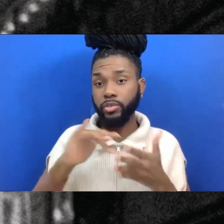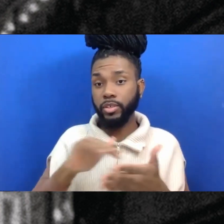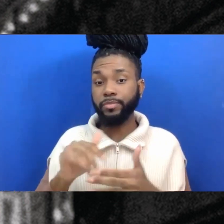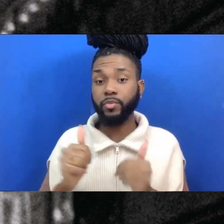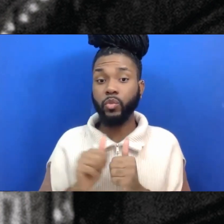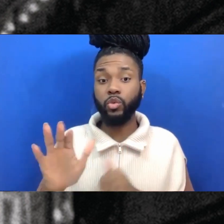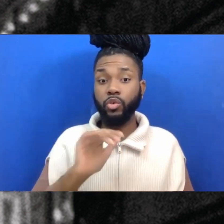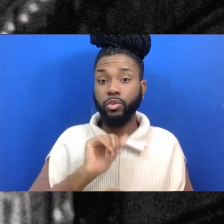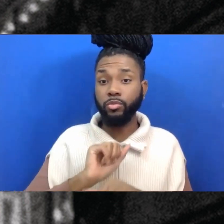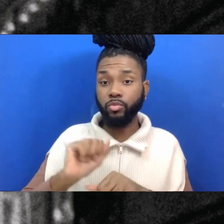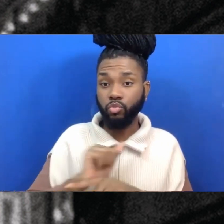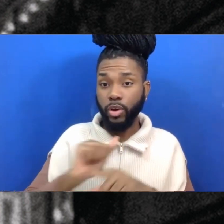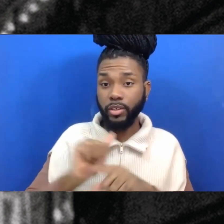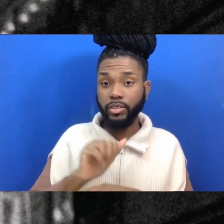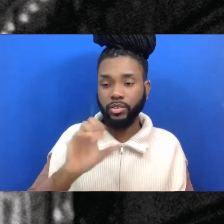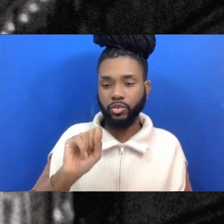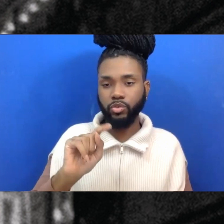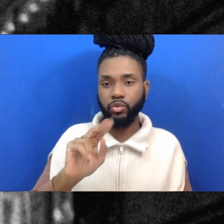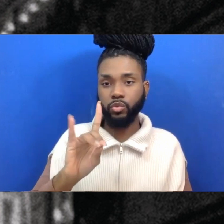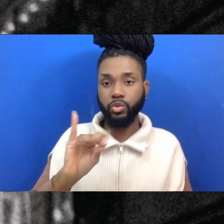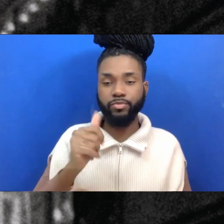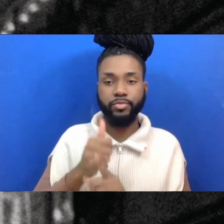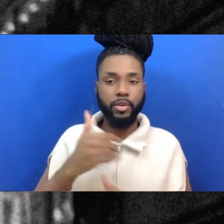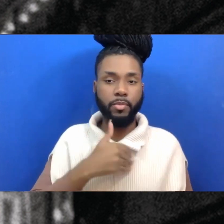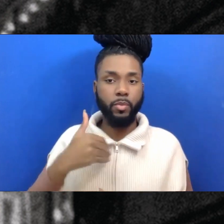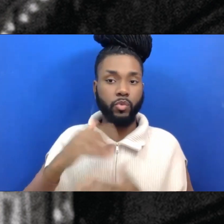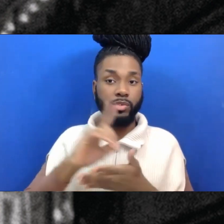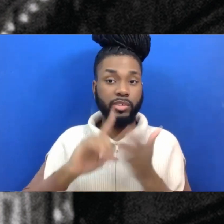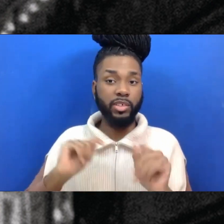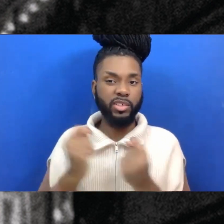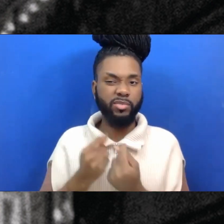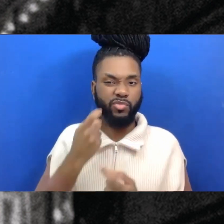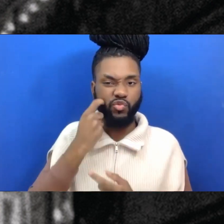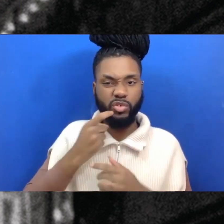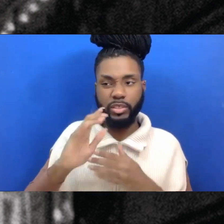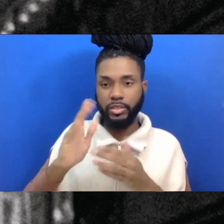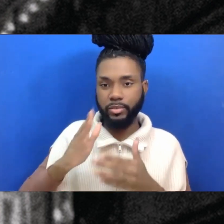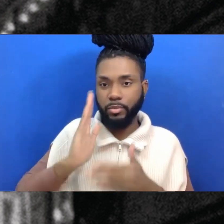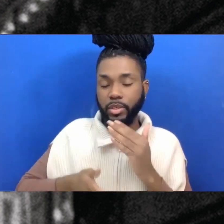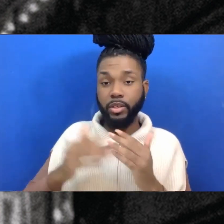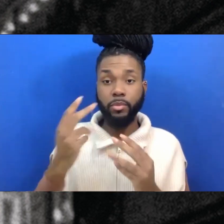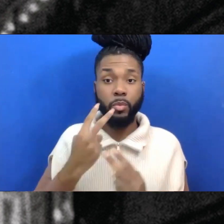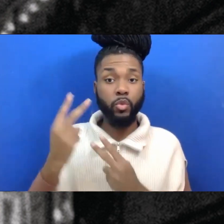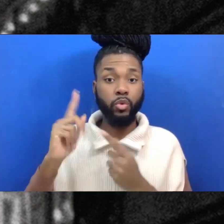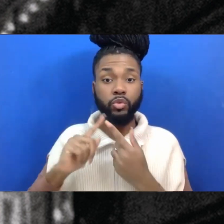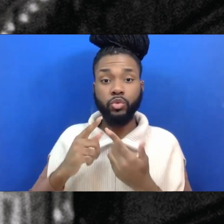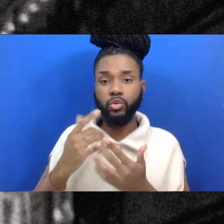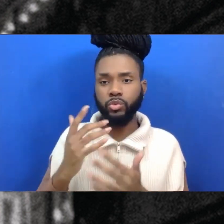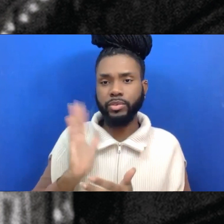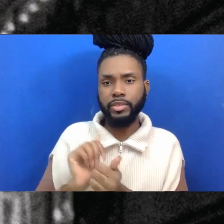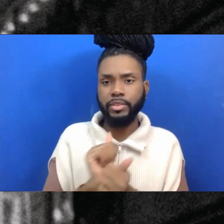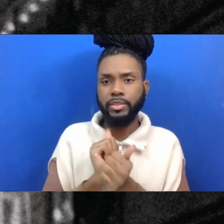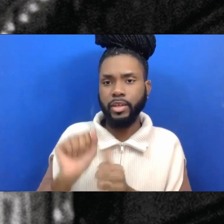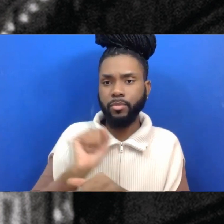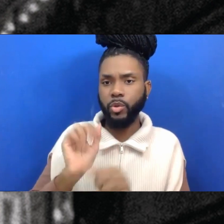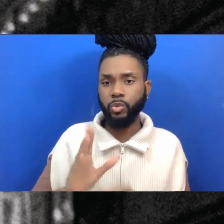practice studio, she was a member of the design team that recently completed the memorial to enslaved laborers at the University